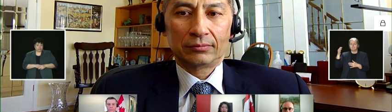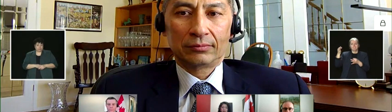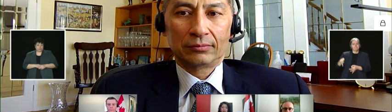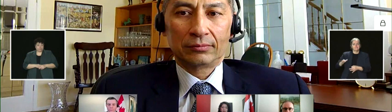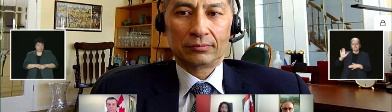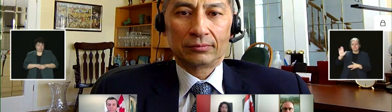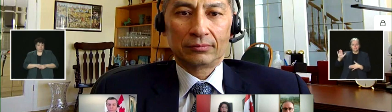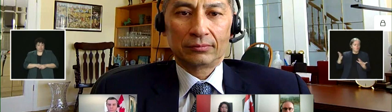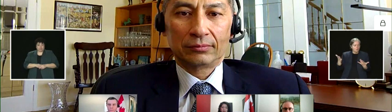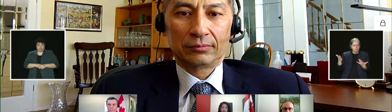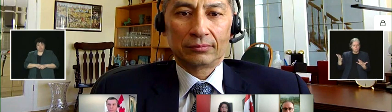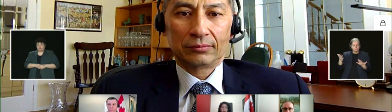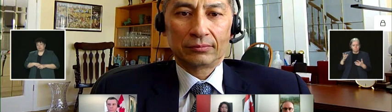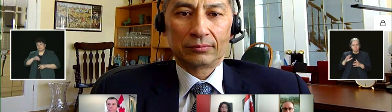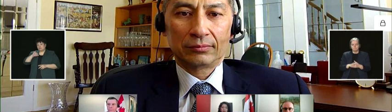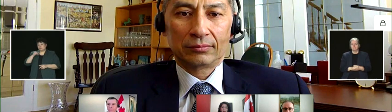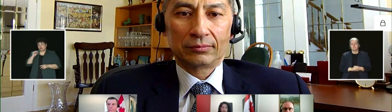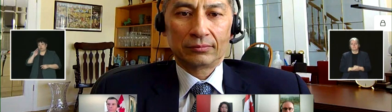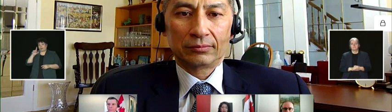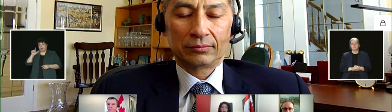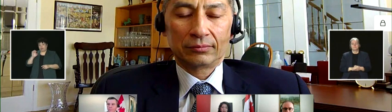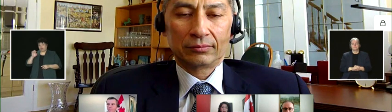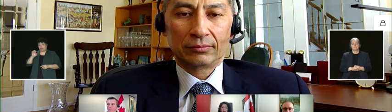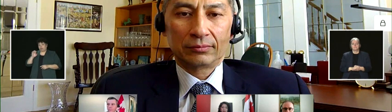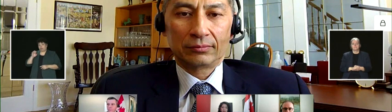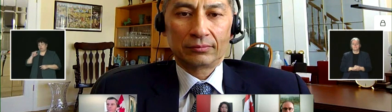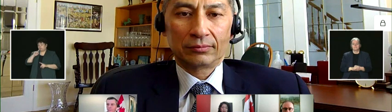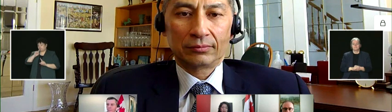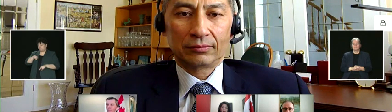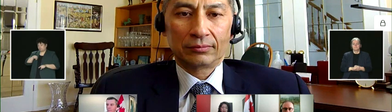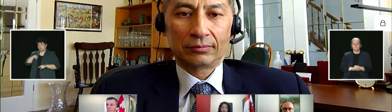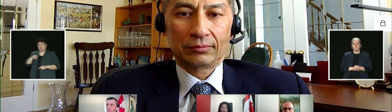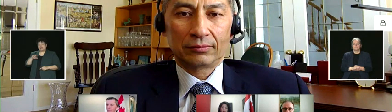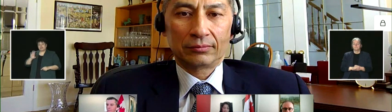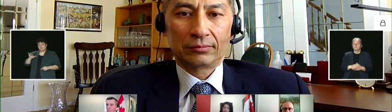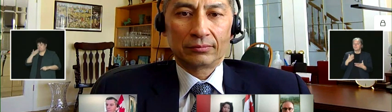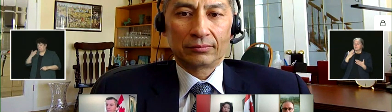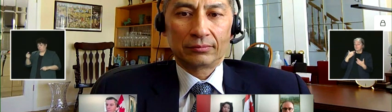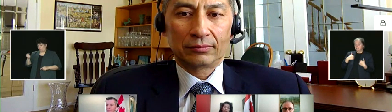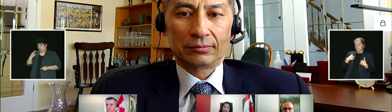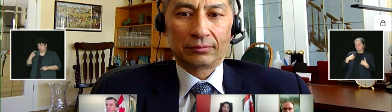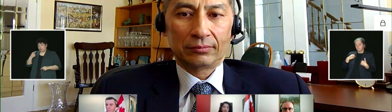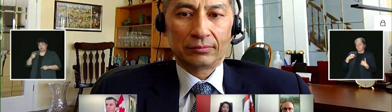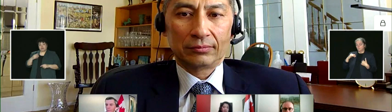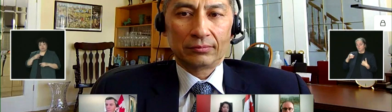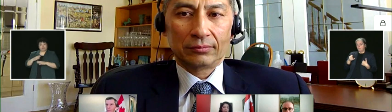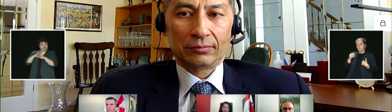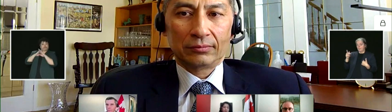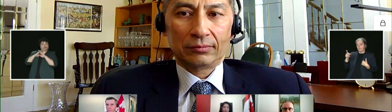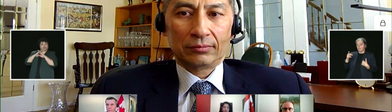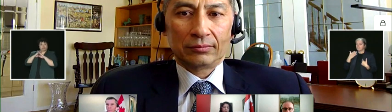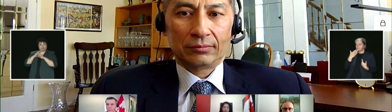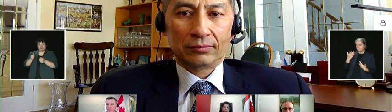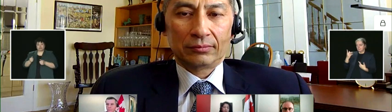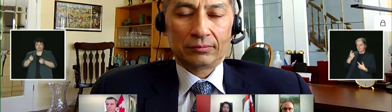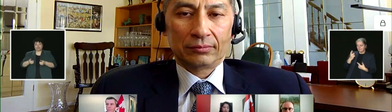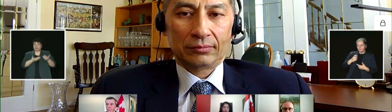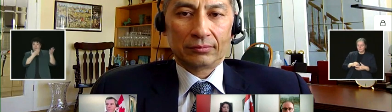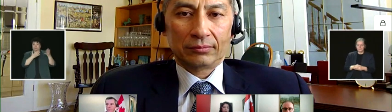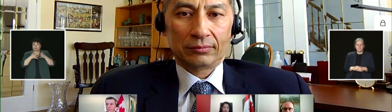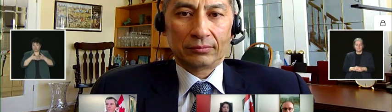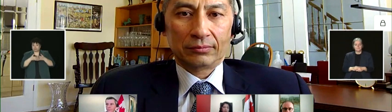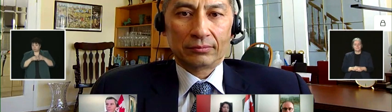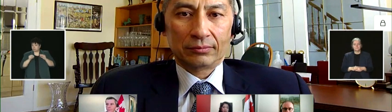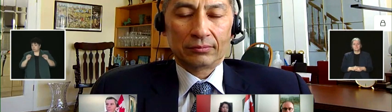Thanks for the question. This is Joelle Paquette. There is no impediment that we are